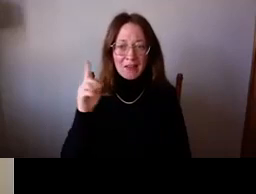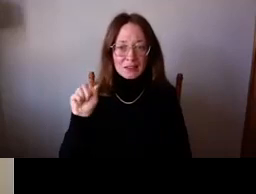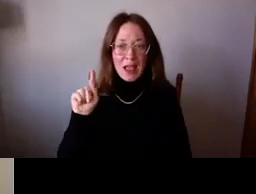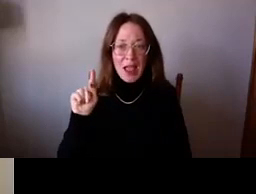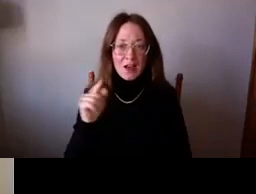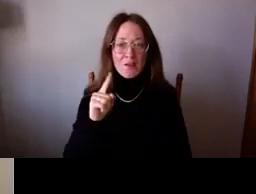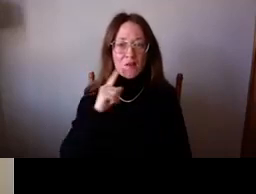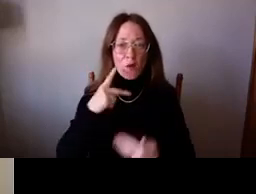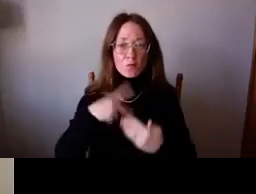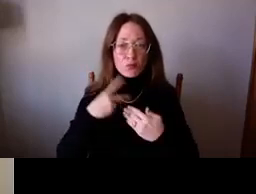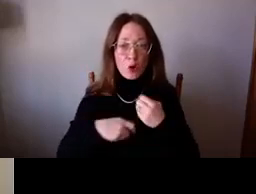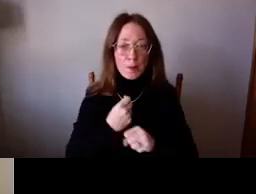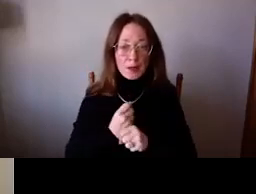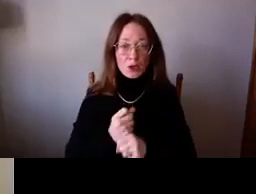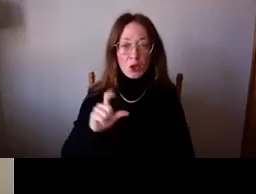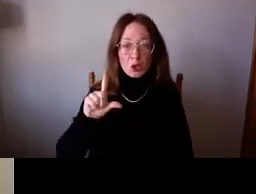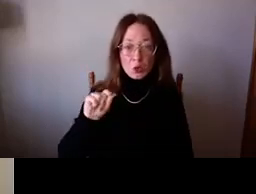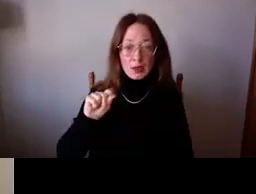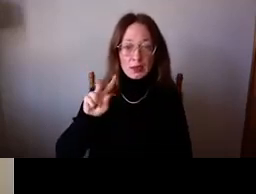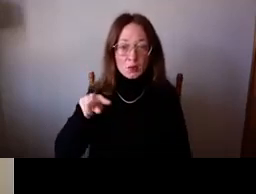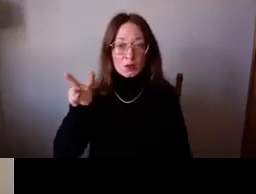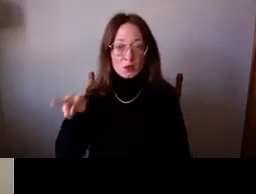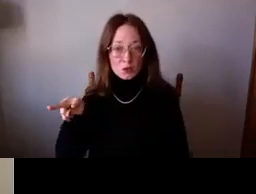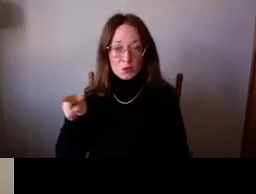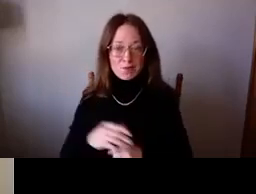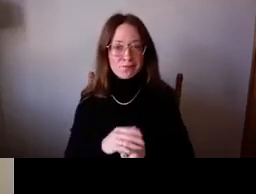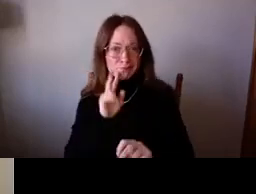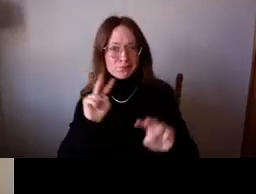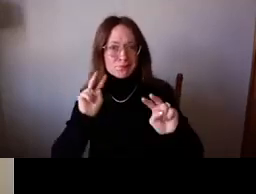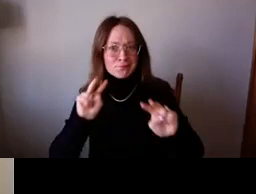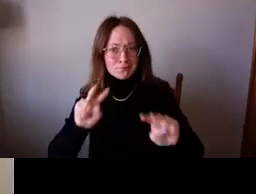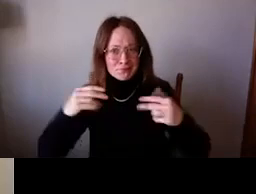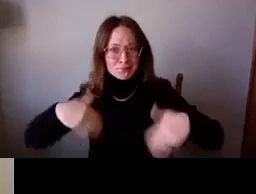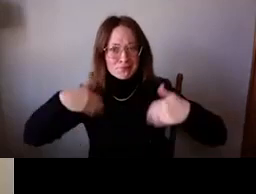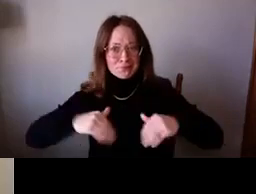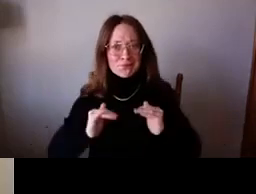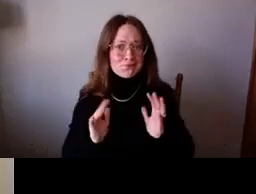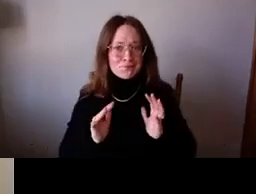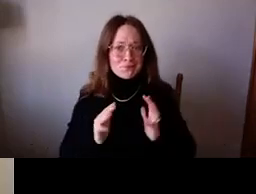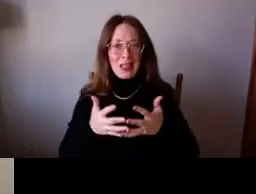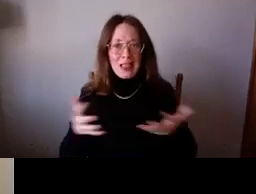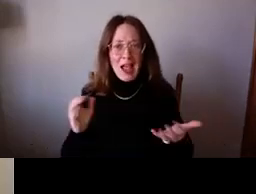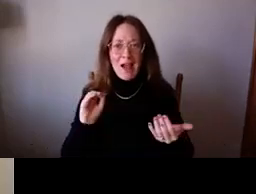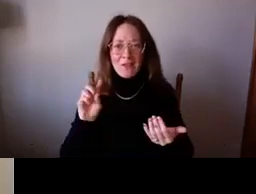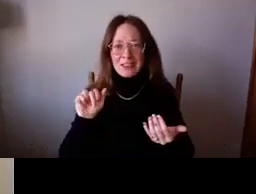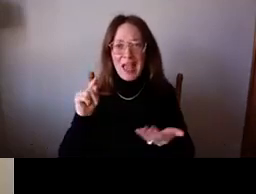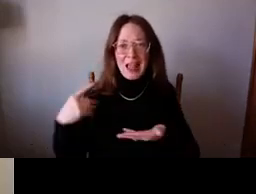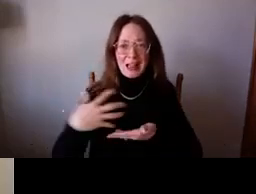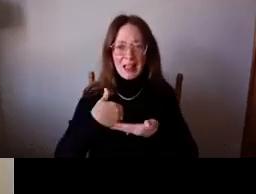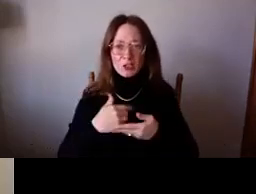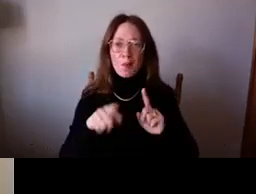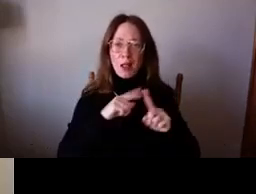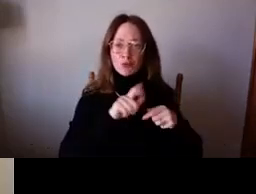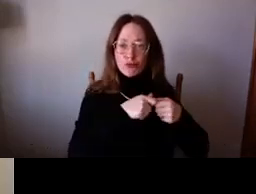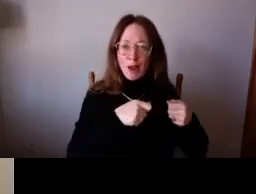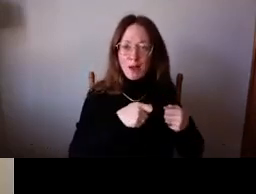20 Q2. So much to look forward to in terms of data collections and wrapping up these existing collections over